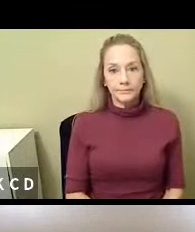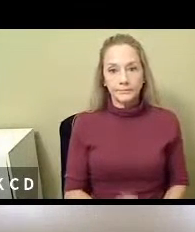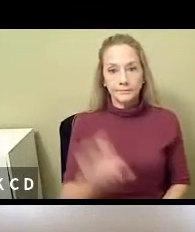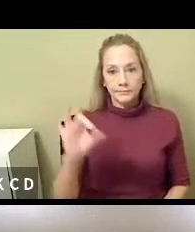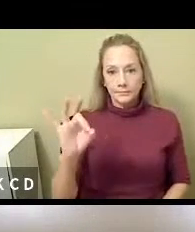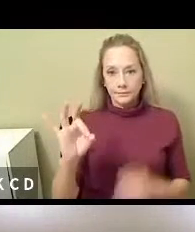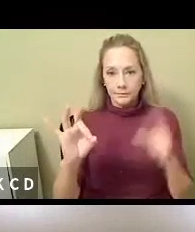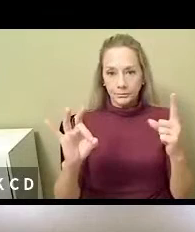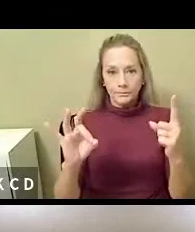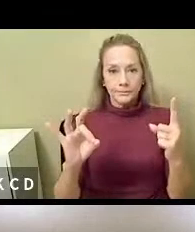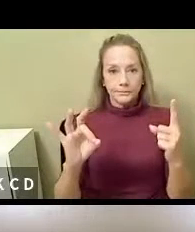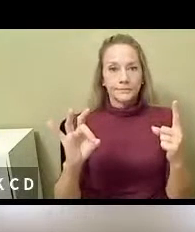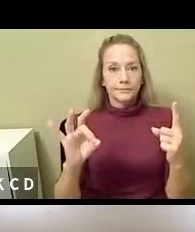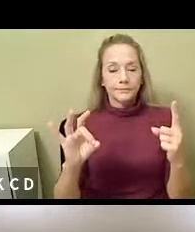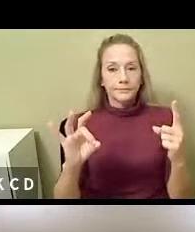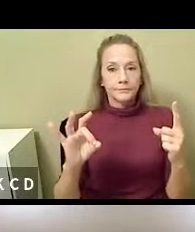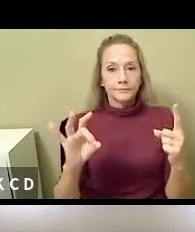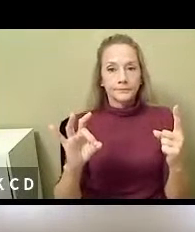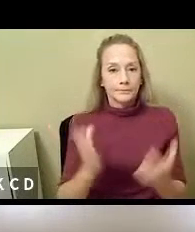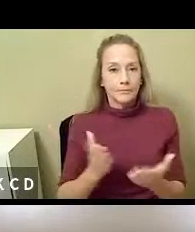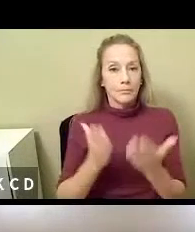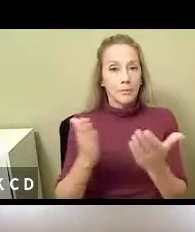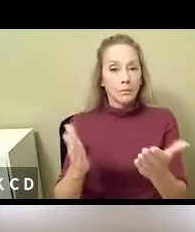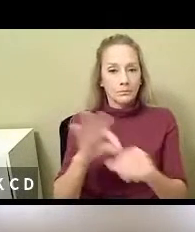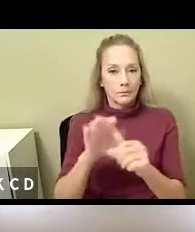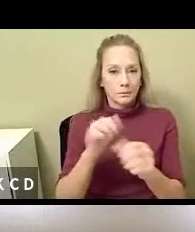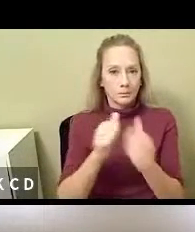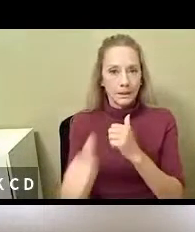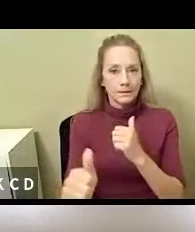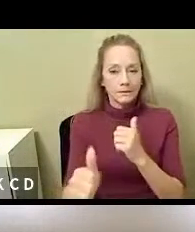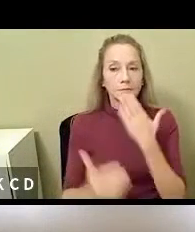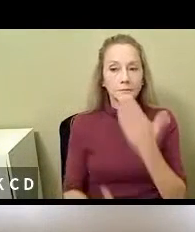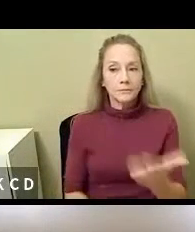Eight to 1. Passes. Thank you.